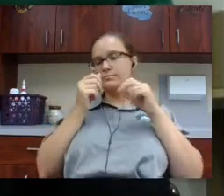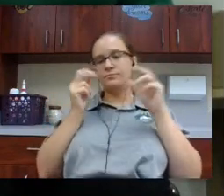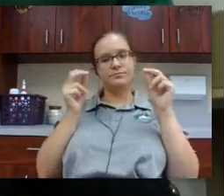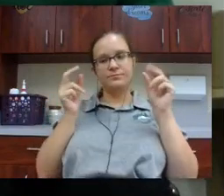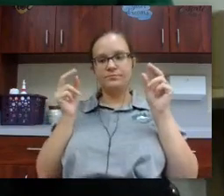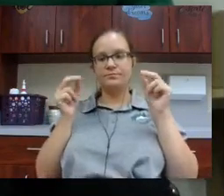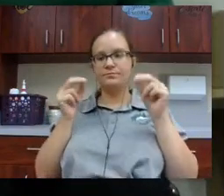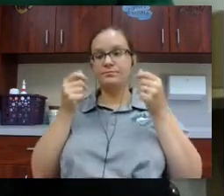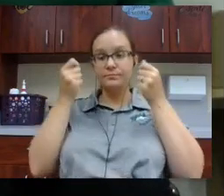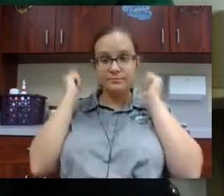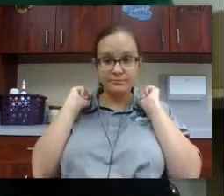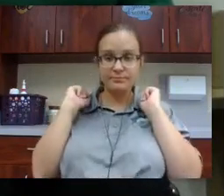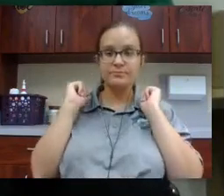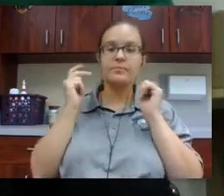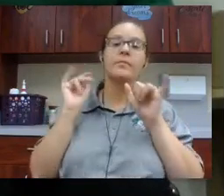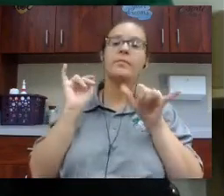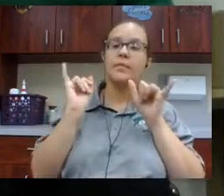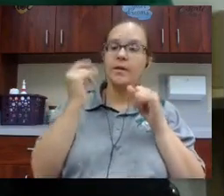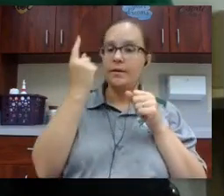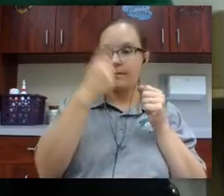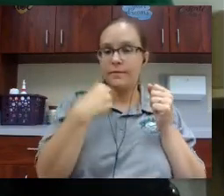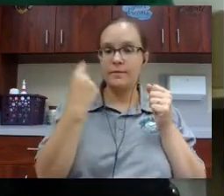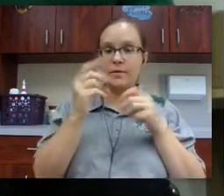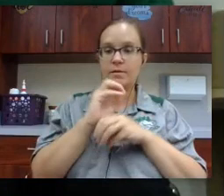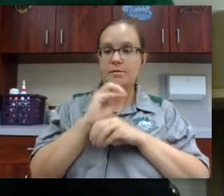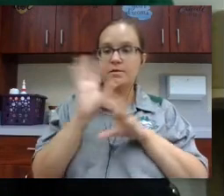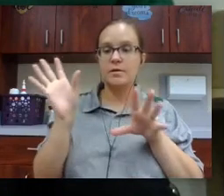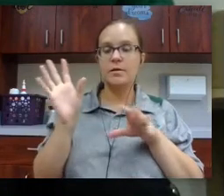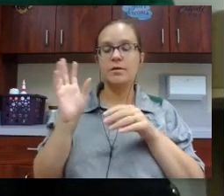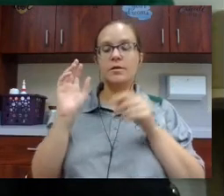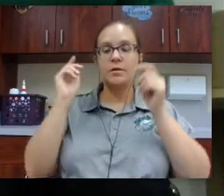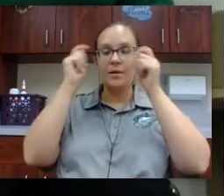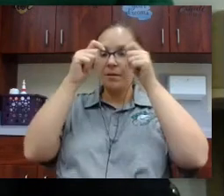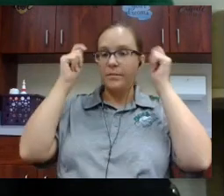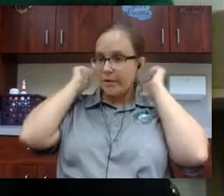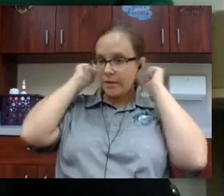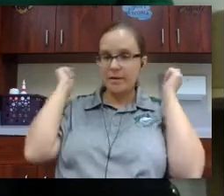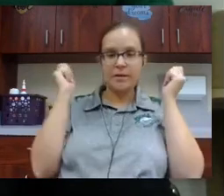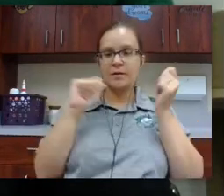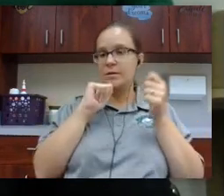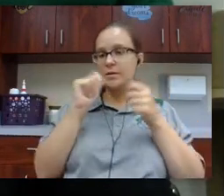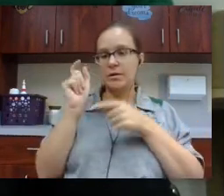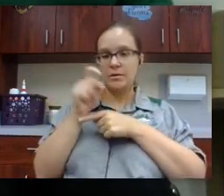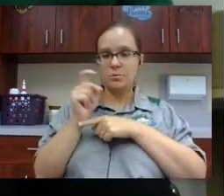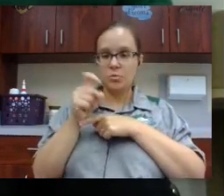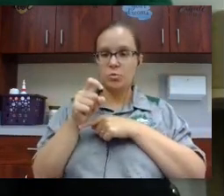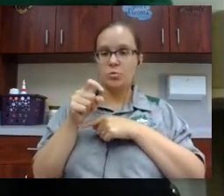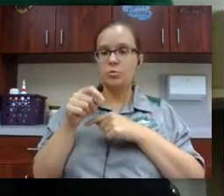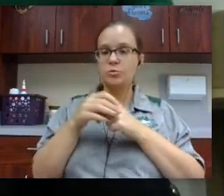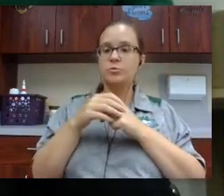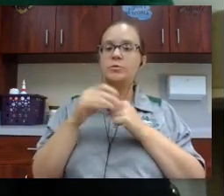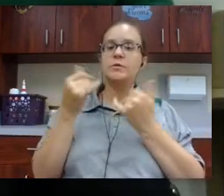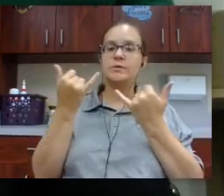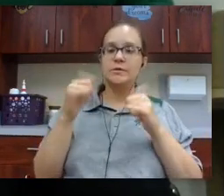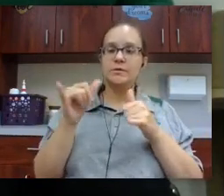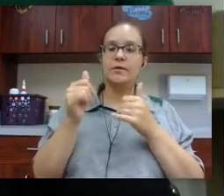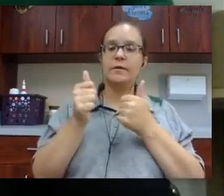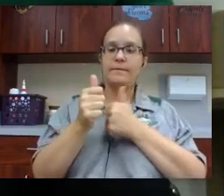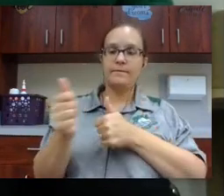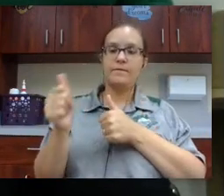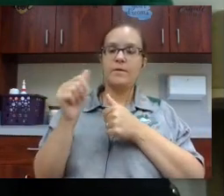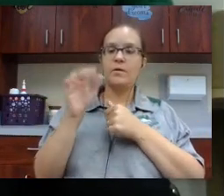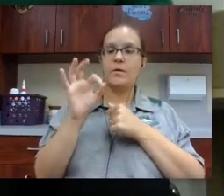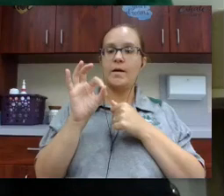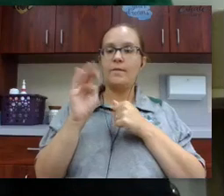on. Hoods off so the teacher can see your face. No bandanas. You still want to follow the Fort Myers Middle Academy dress code or the